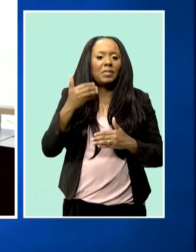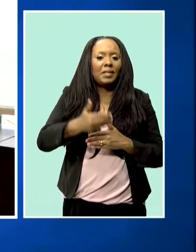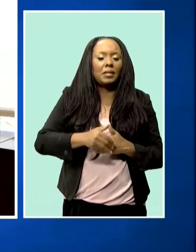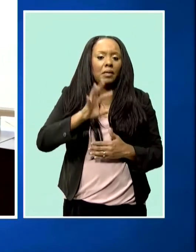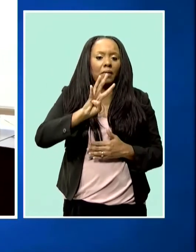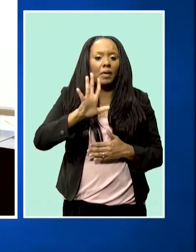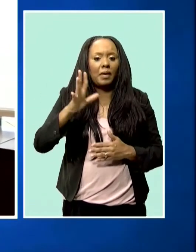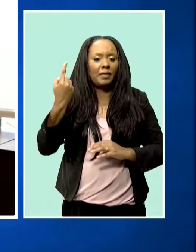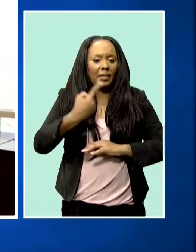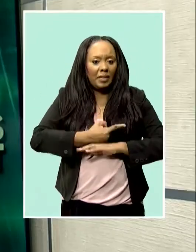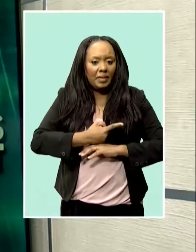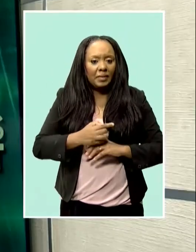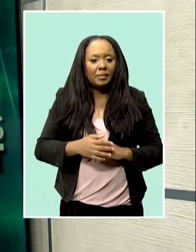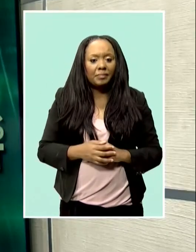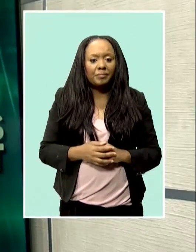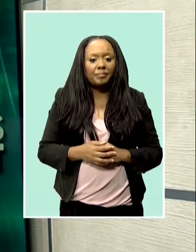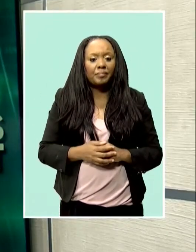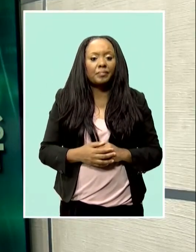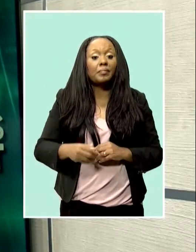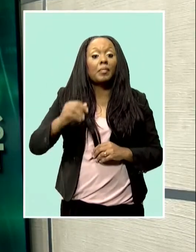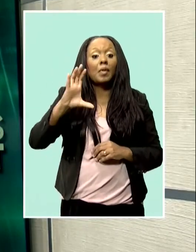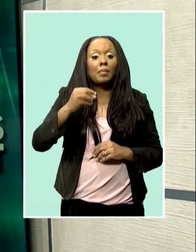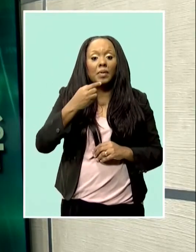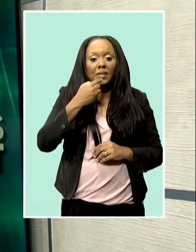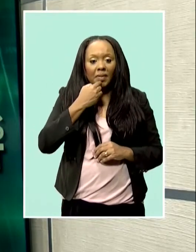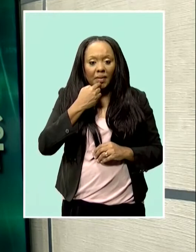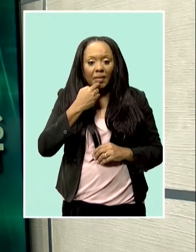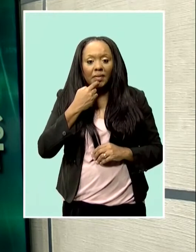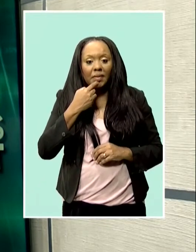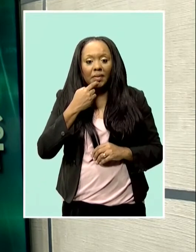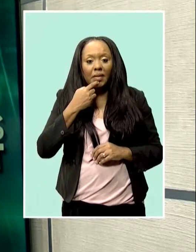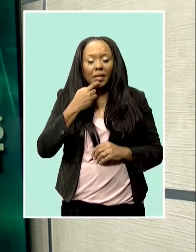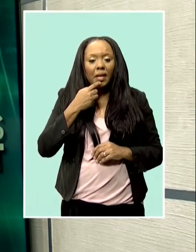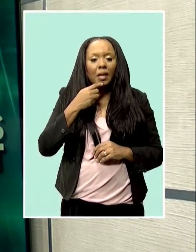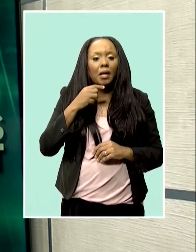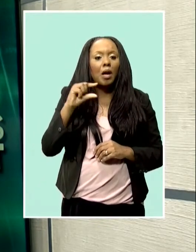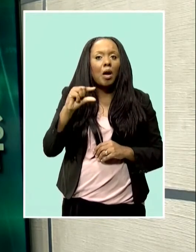days. Company executive said Goddard Enterprises